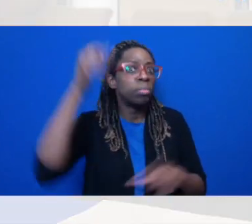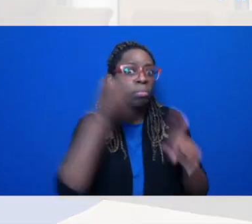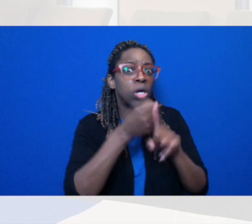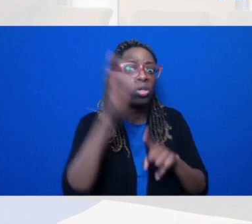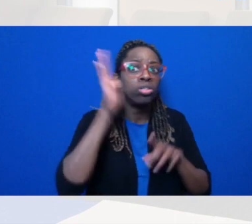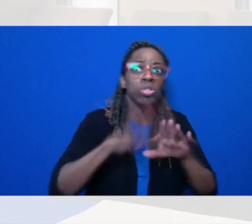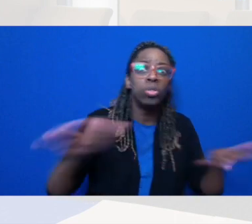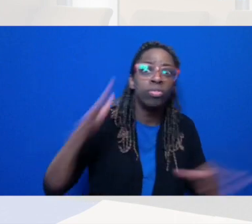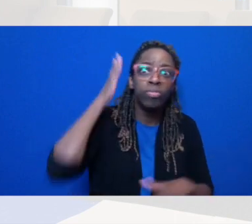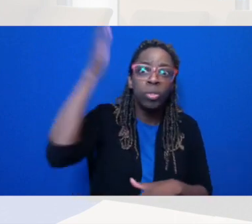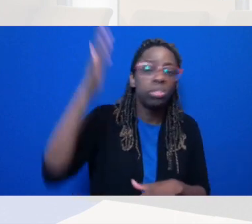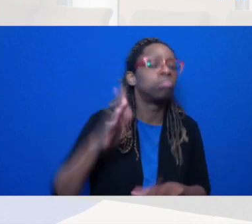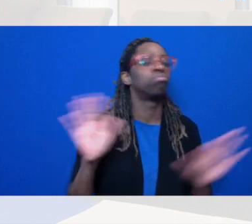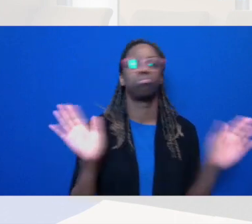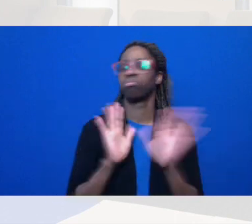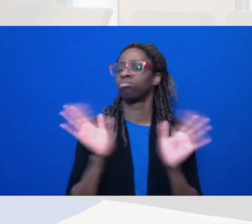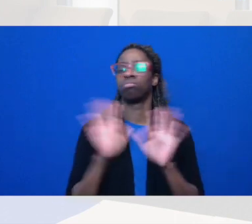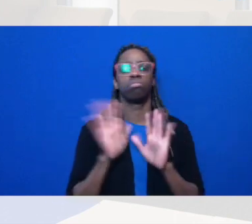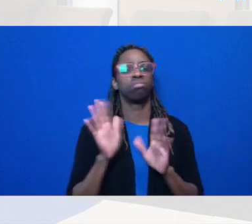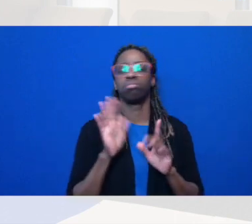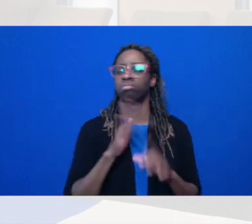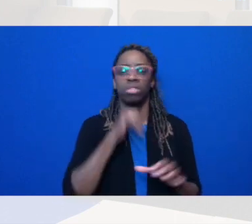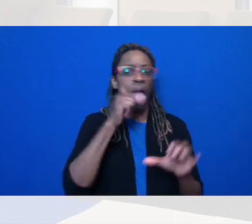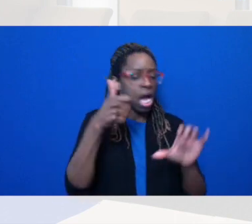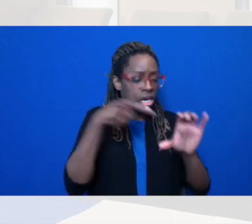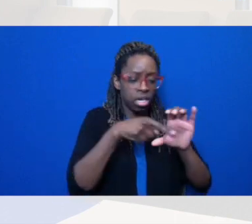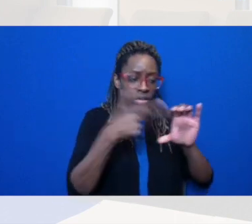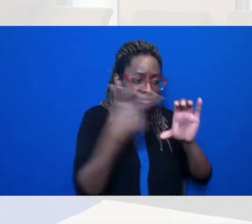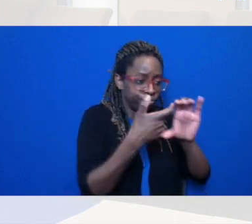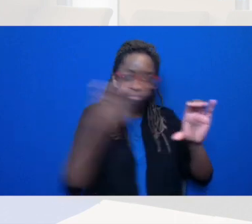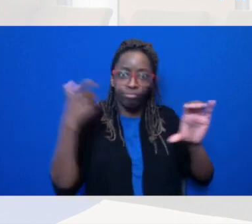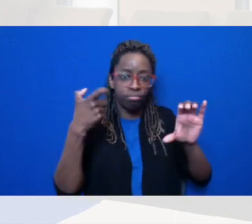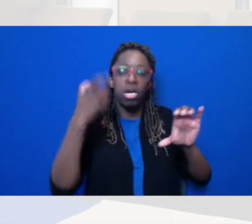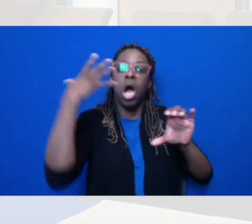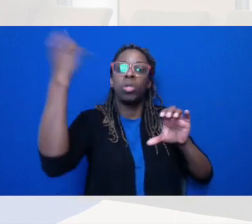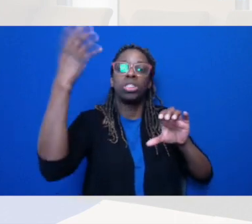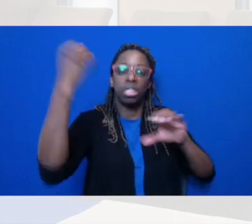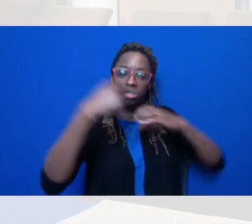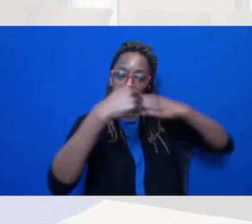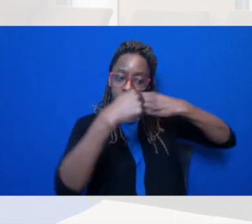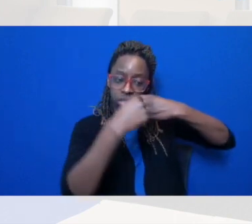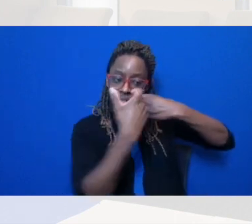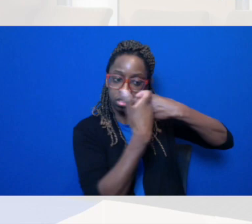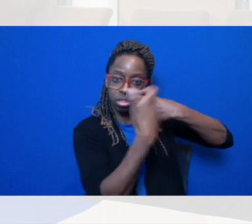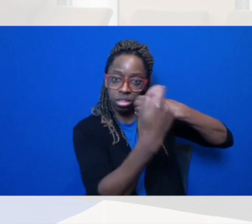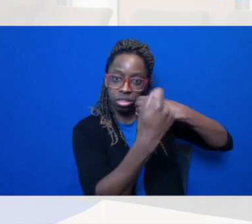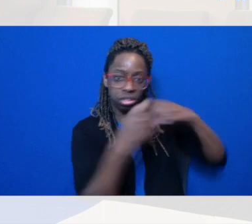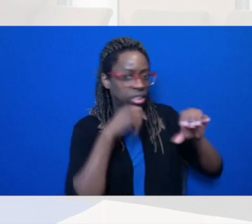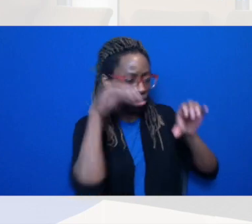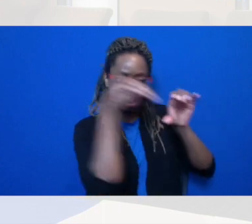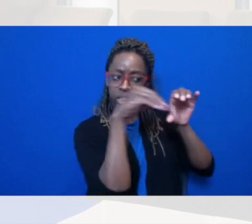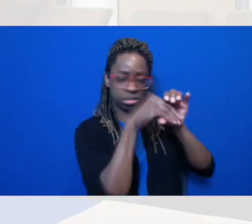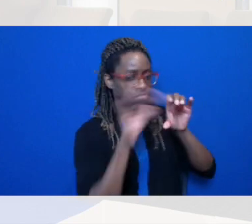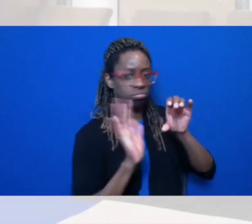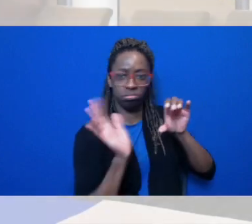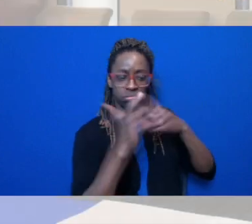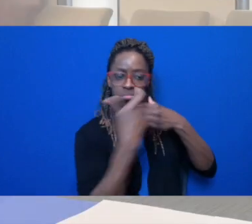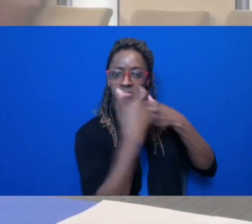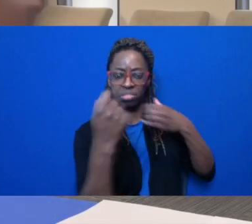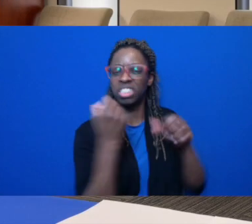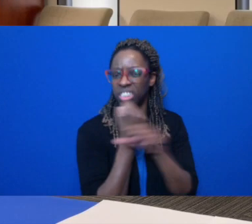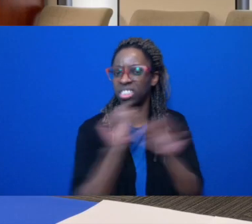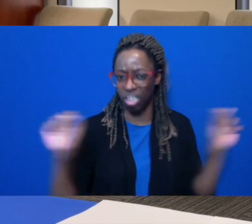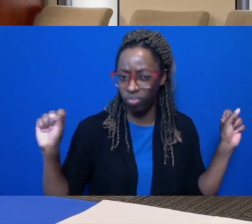vaccines. They've been studied in tens of thousands of people. And in fact, now at this point, both of these vaccines have